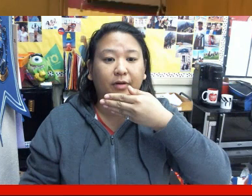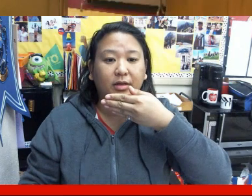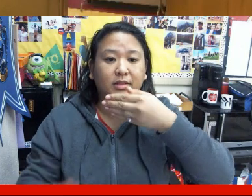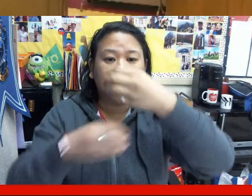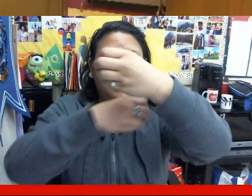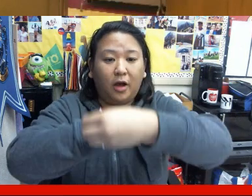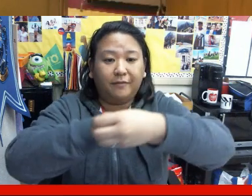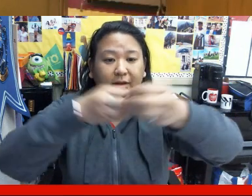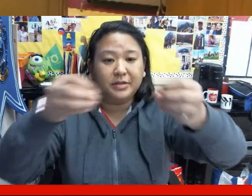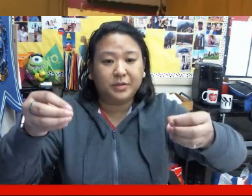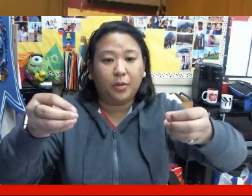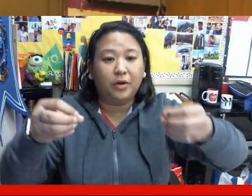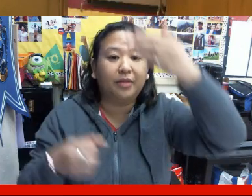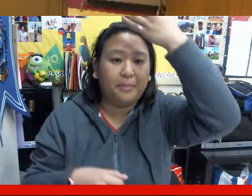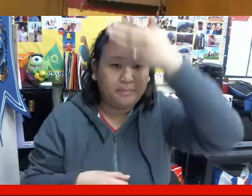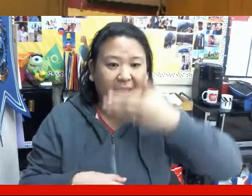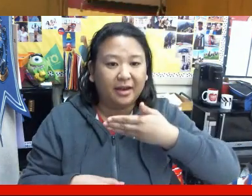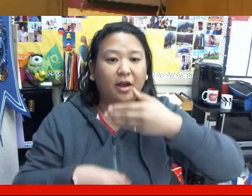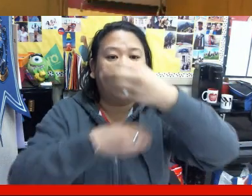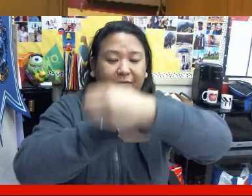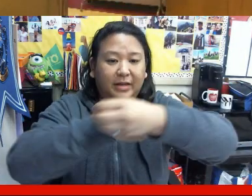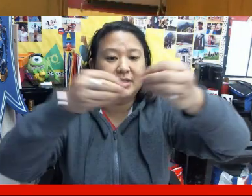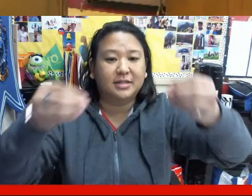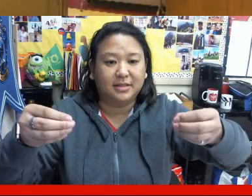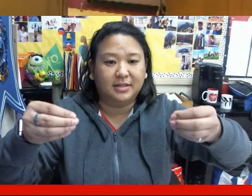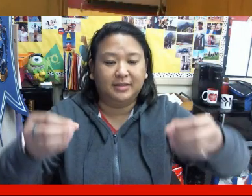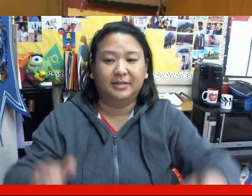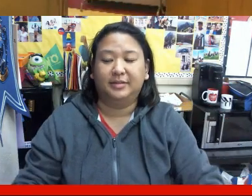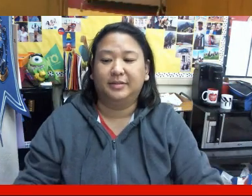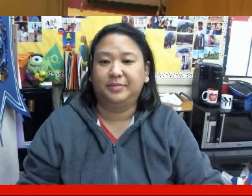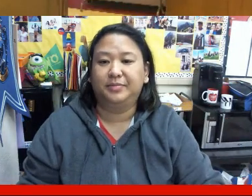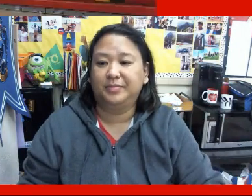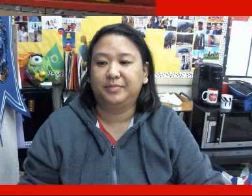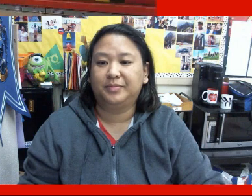The front office or the main office.